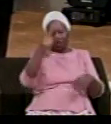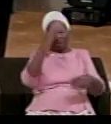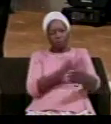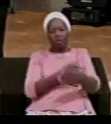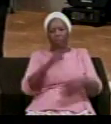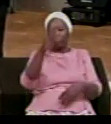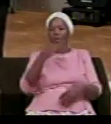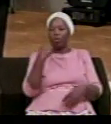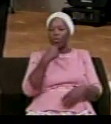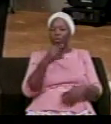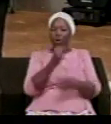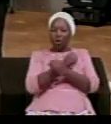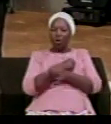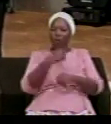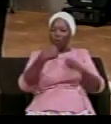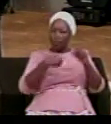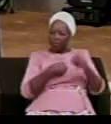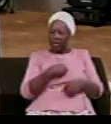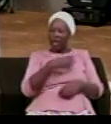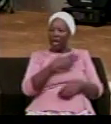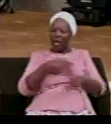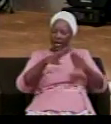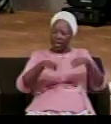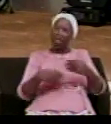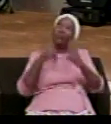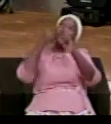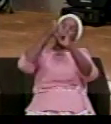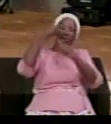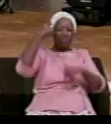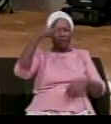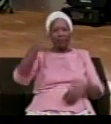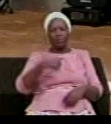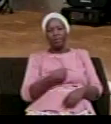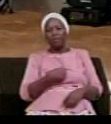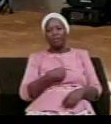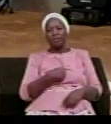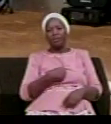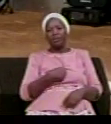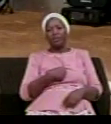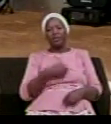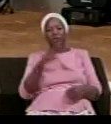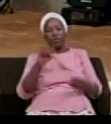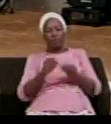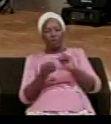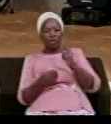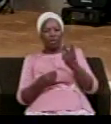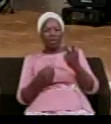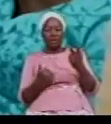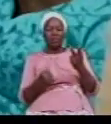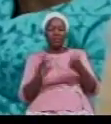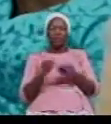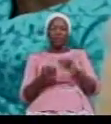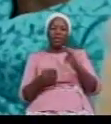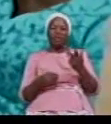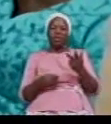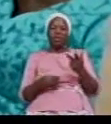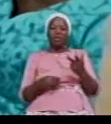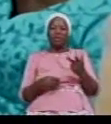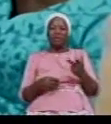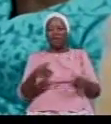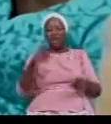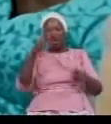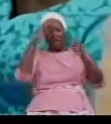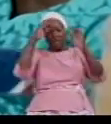loved me and gave himself for me. Look at number three here now. Number three,